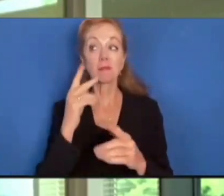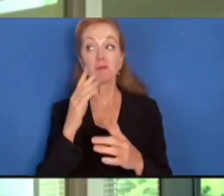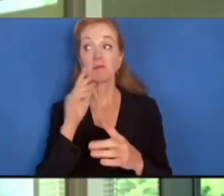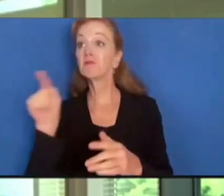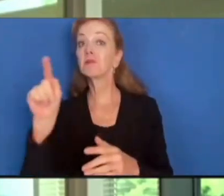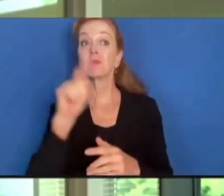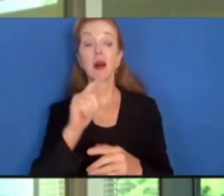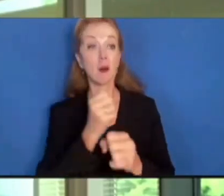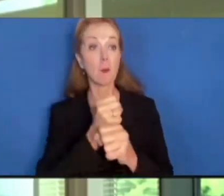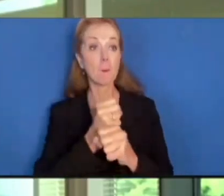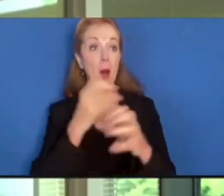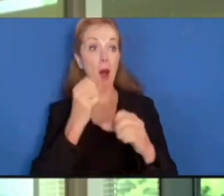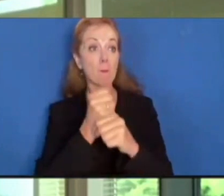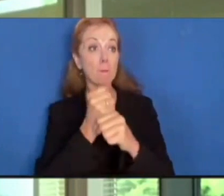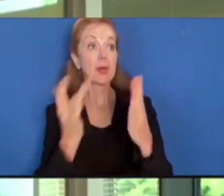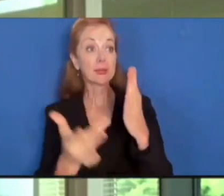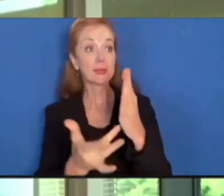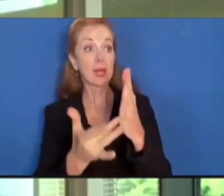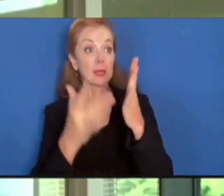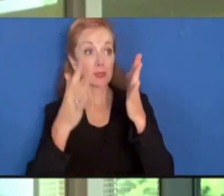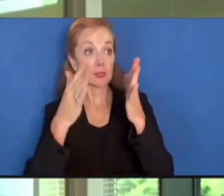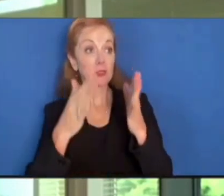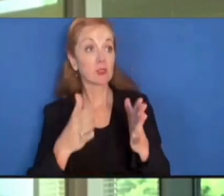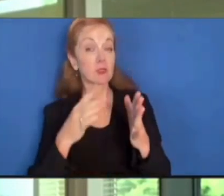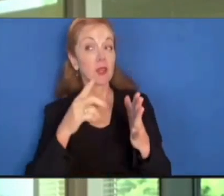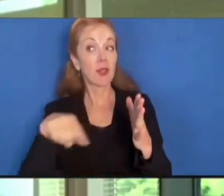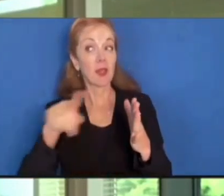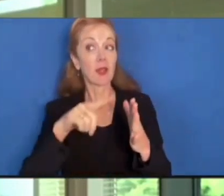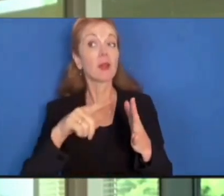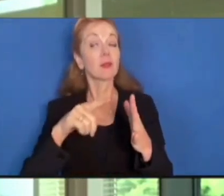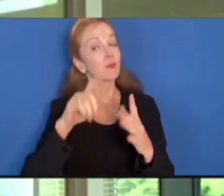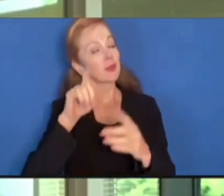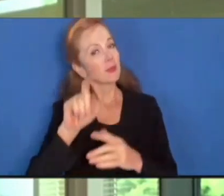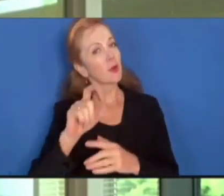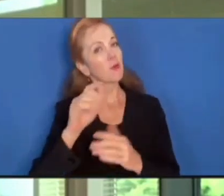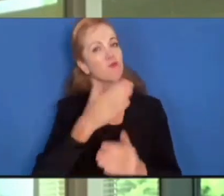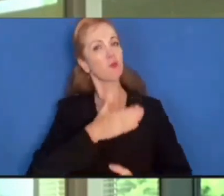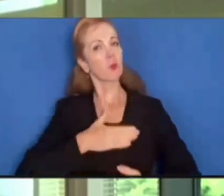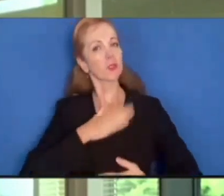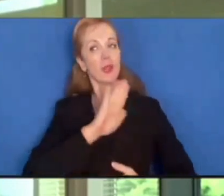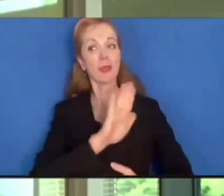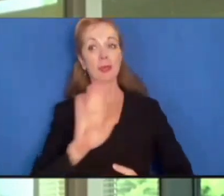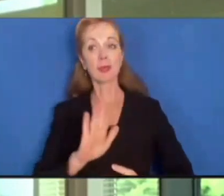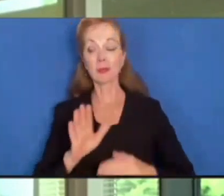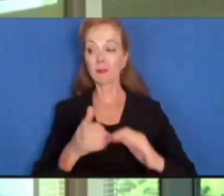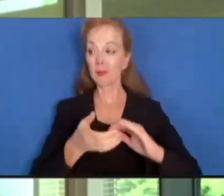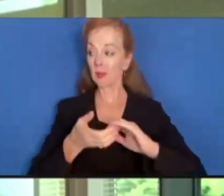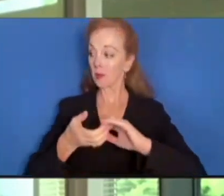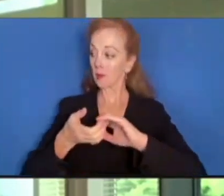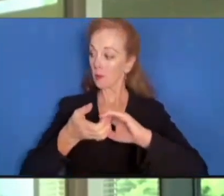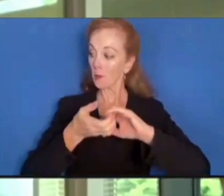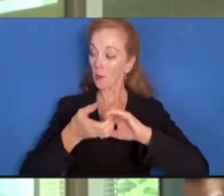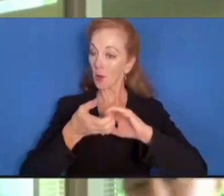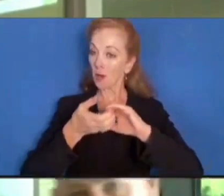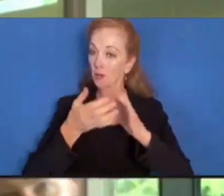with a hazmat tech, and we can't do that without them, so we appreciate their partnership. So thank you. I'd like to turn that back over to Captain Koch.